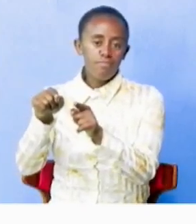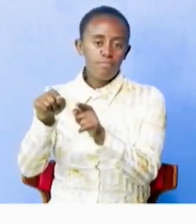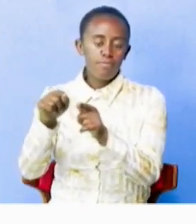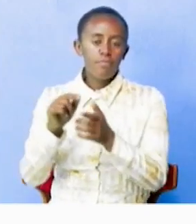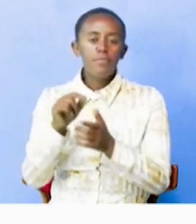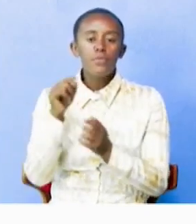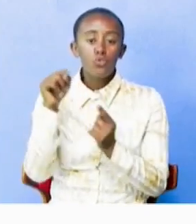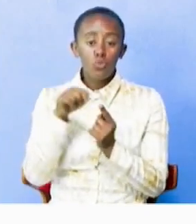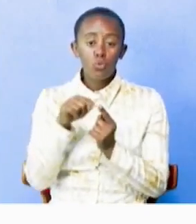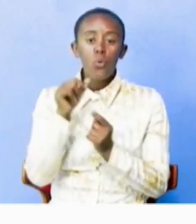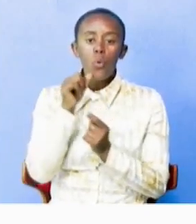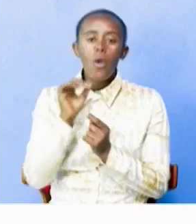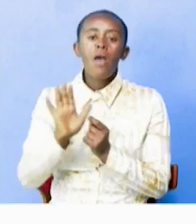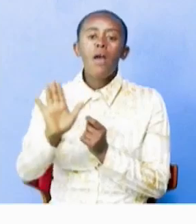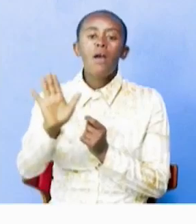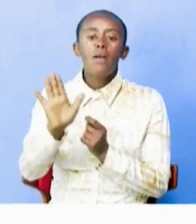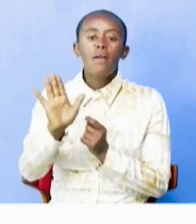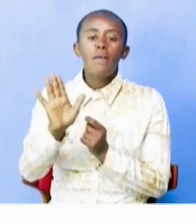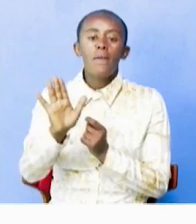to her